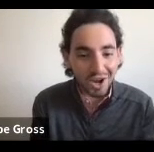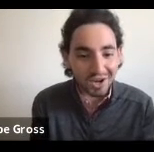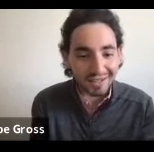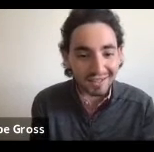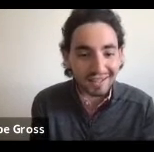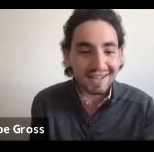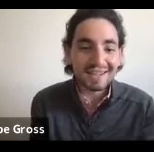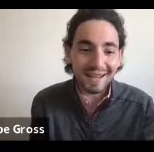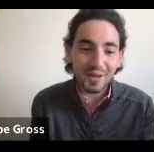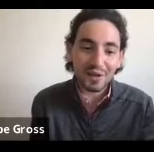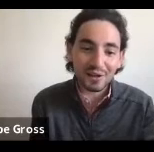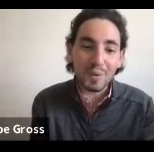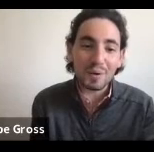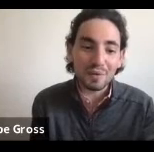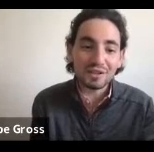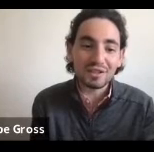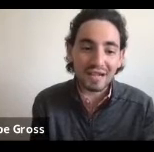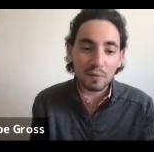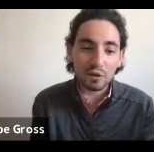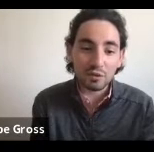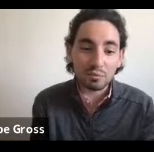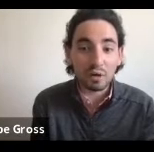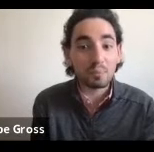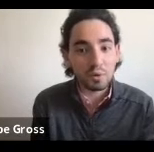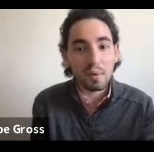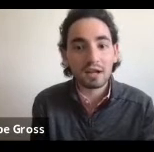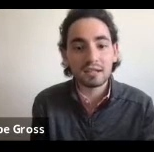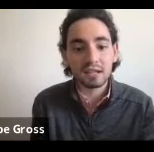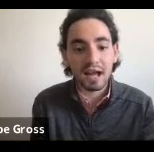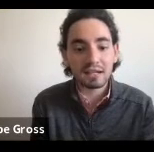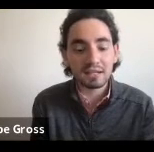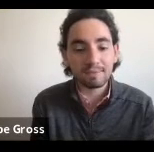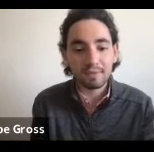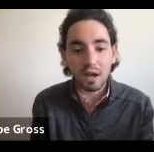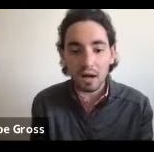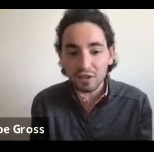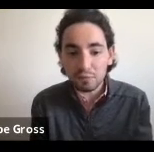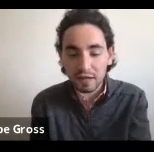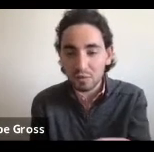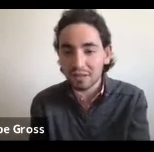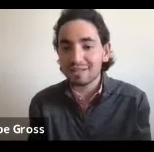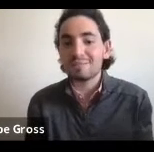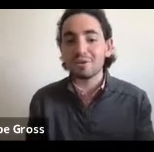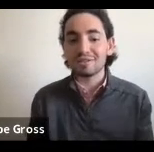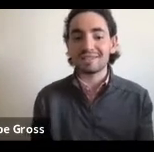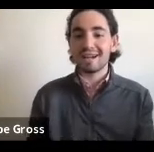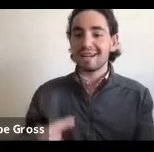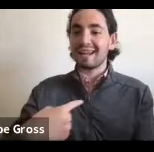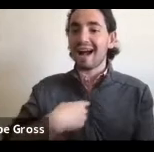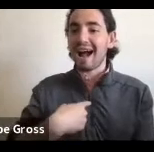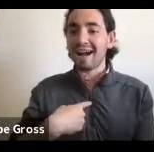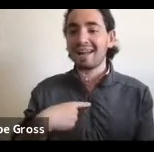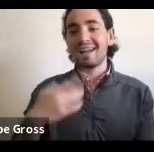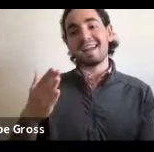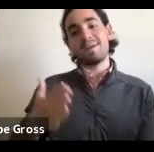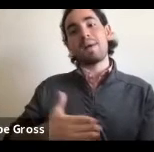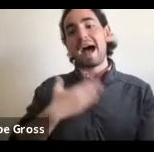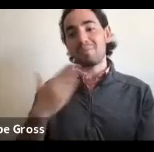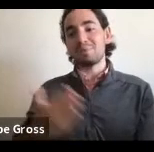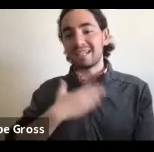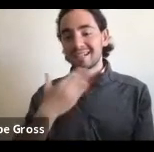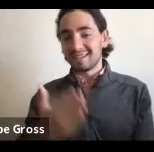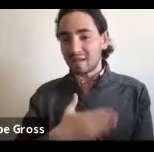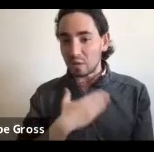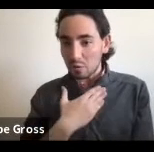A song, a song. Now they know why Mr. Samuels brought a boombox to class. On this page, we can see Moses signing,